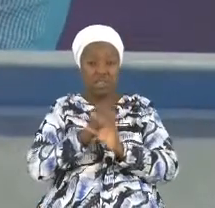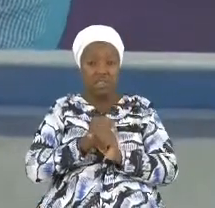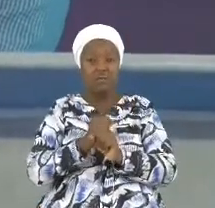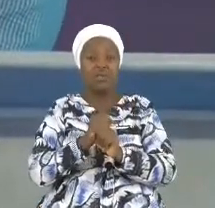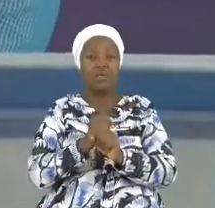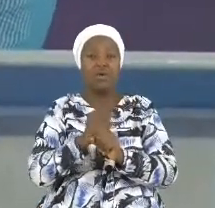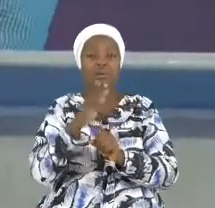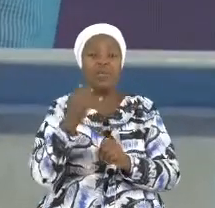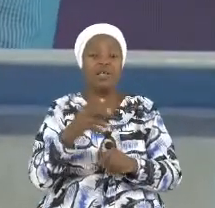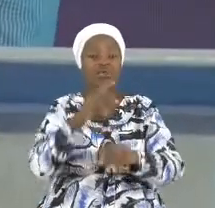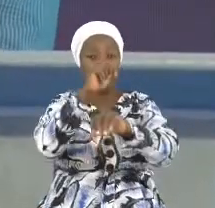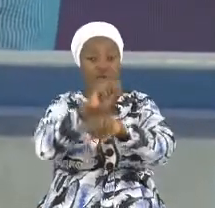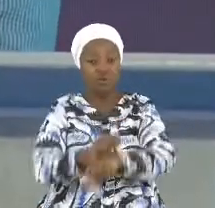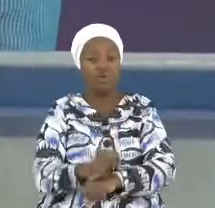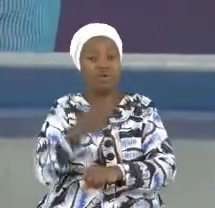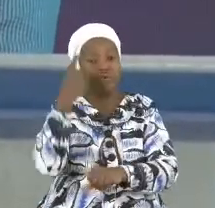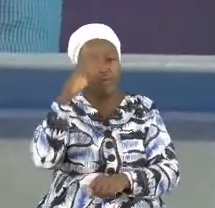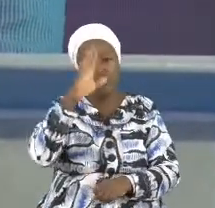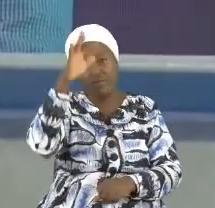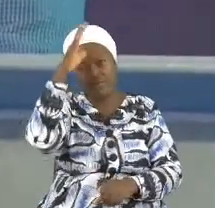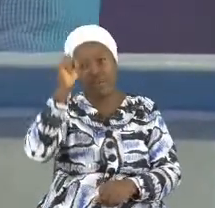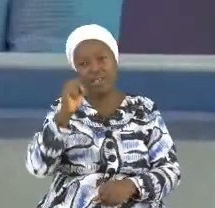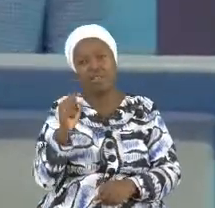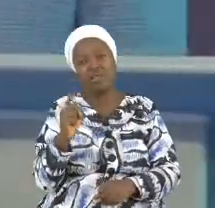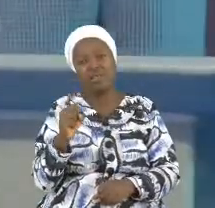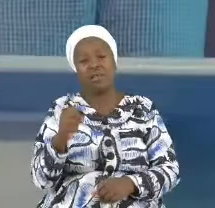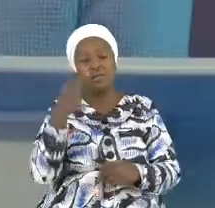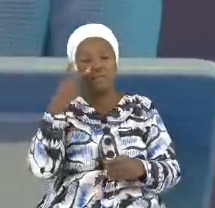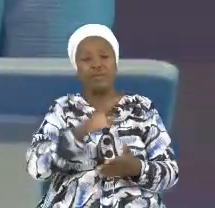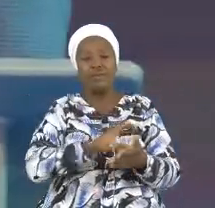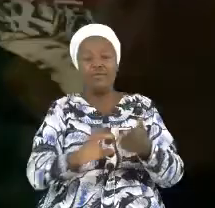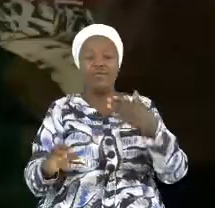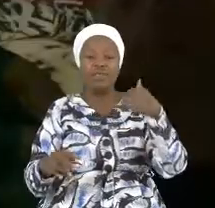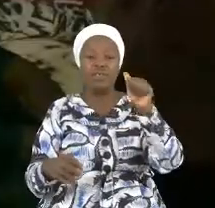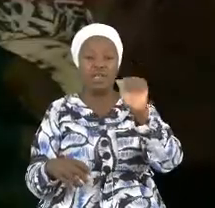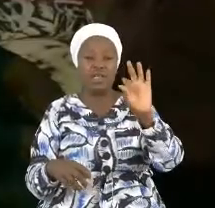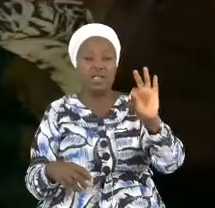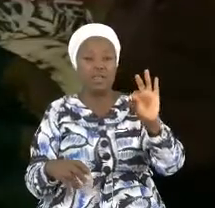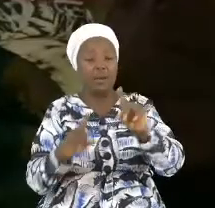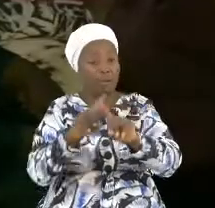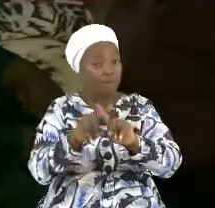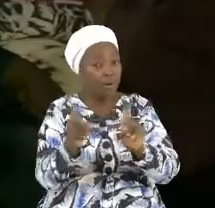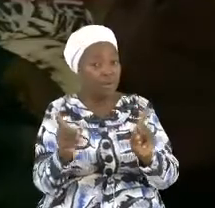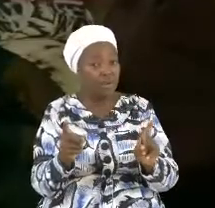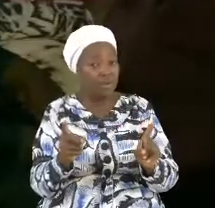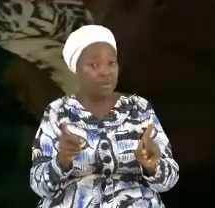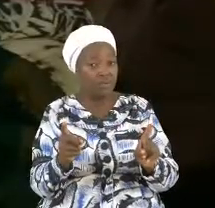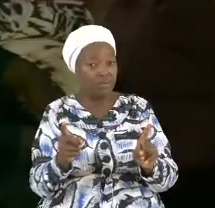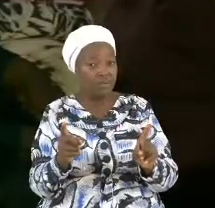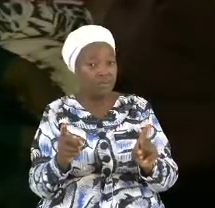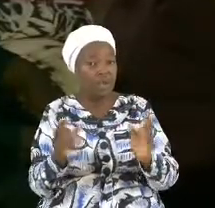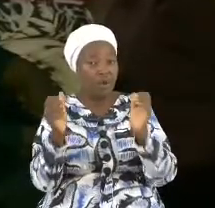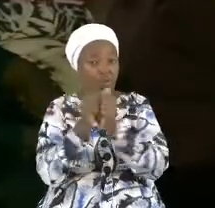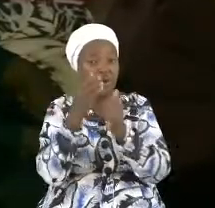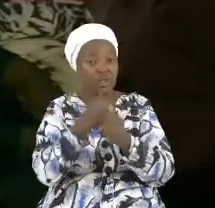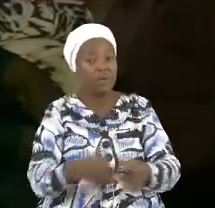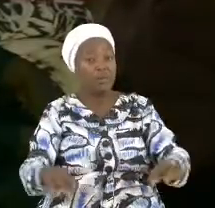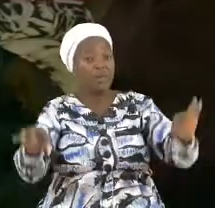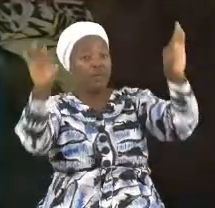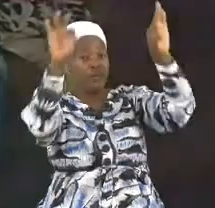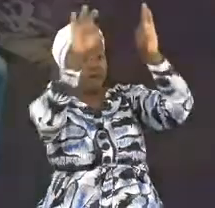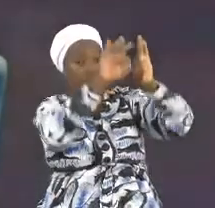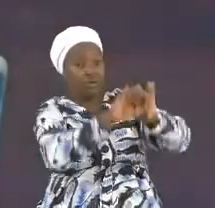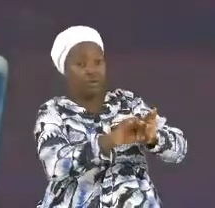from your fathers. Look at verse 19. But with the precious blood of